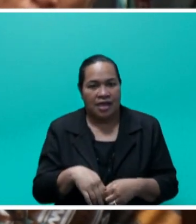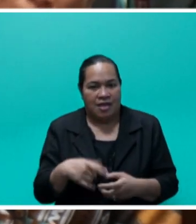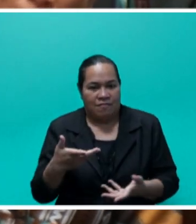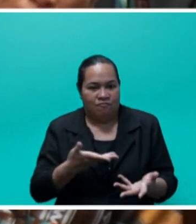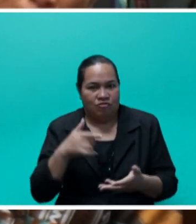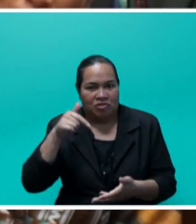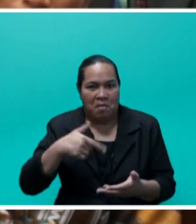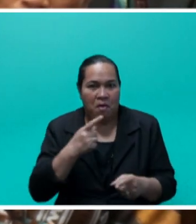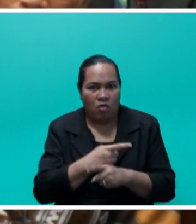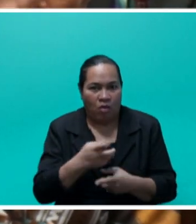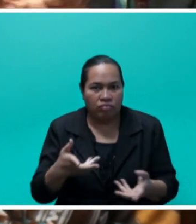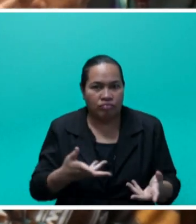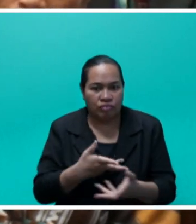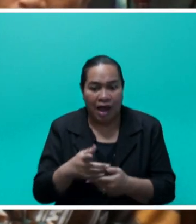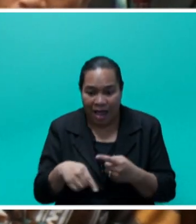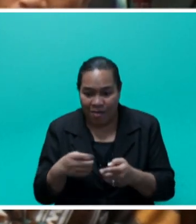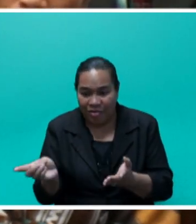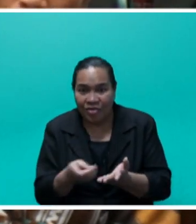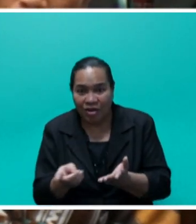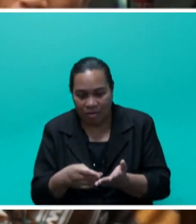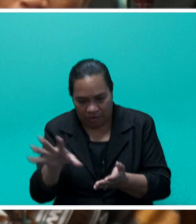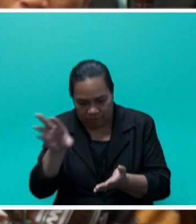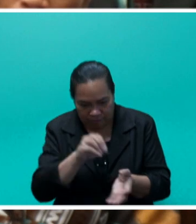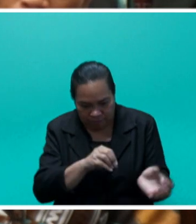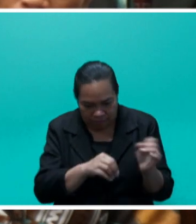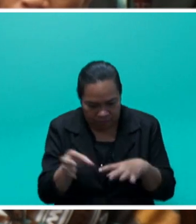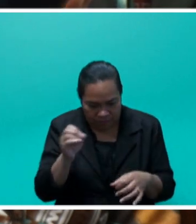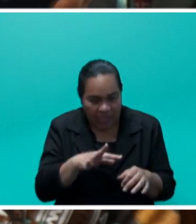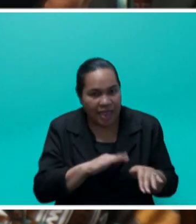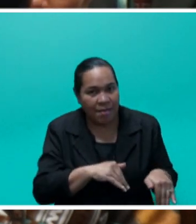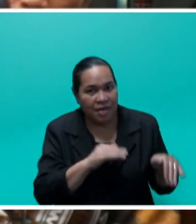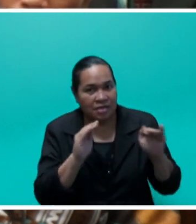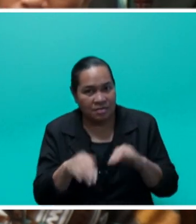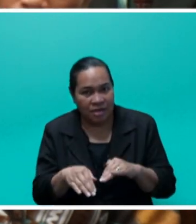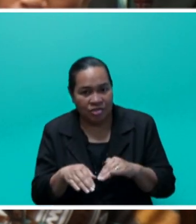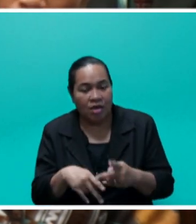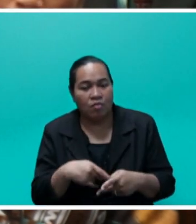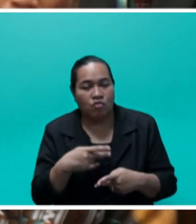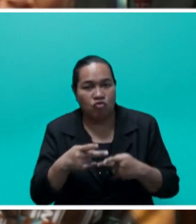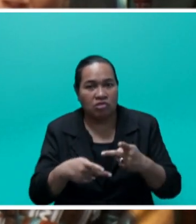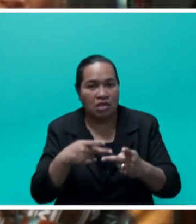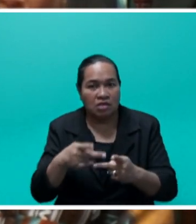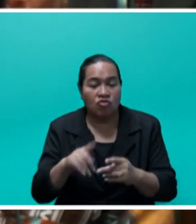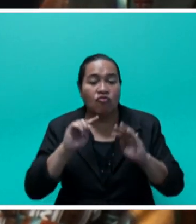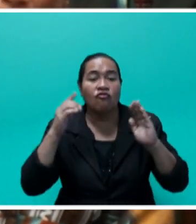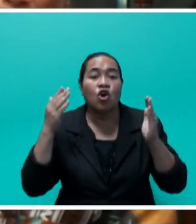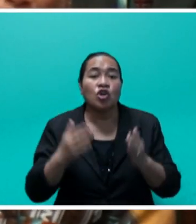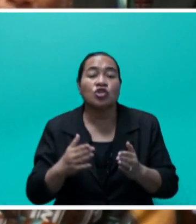the government ministries' participation in the process, focusing on